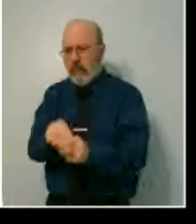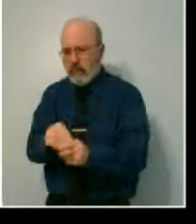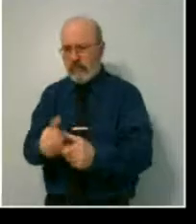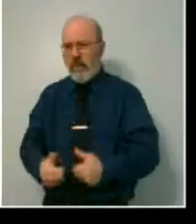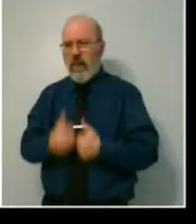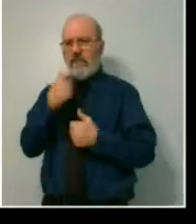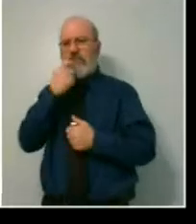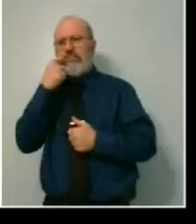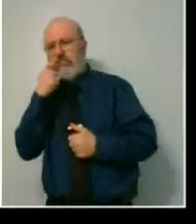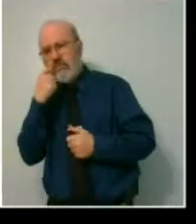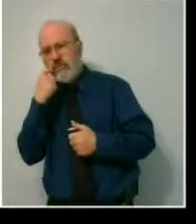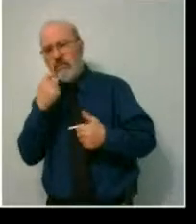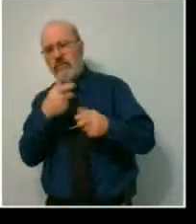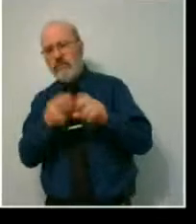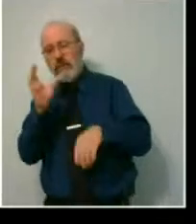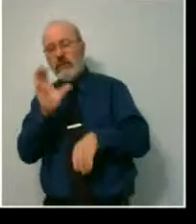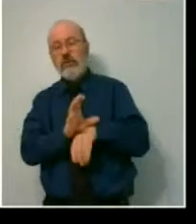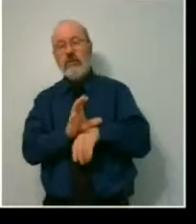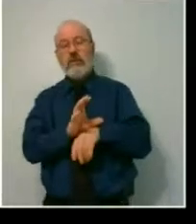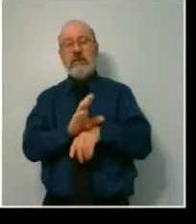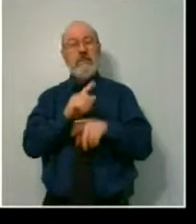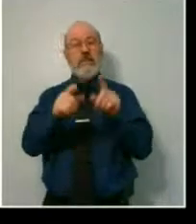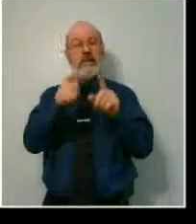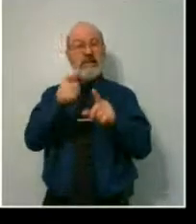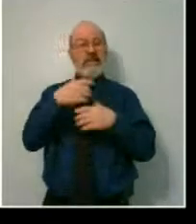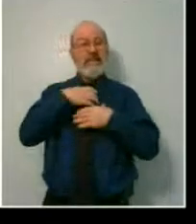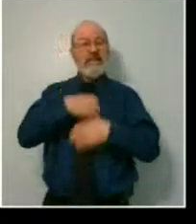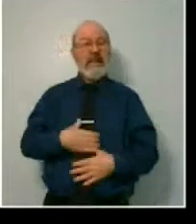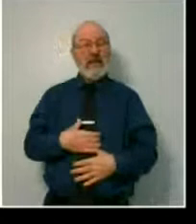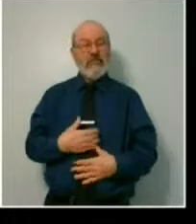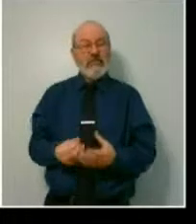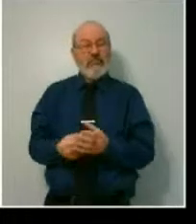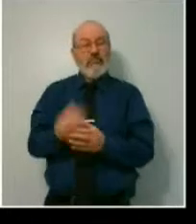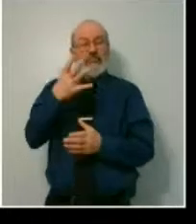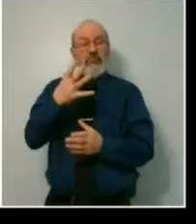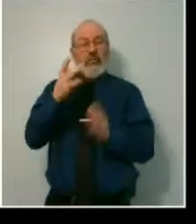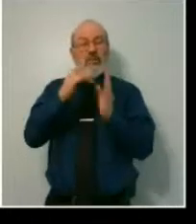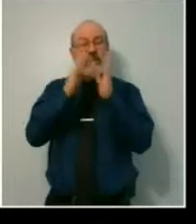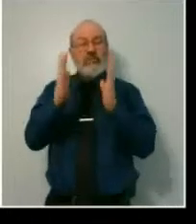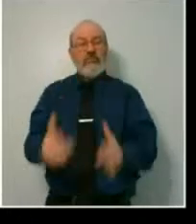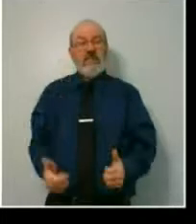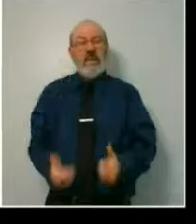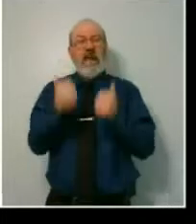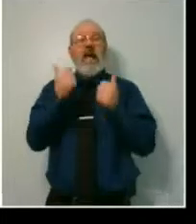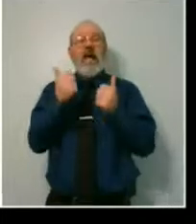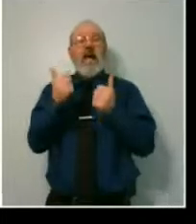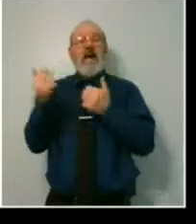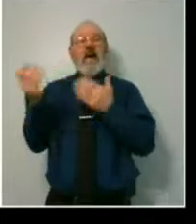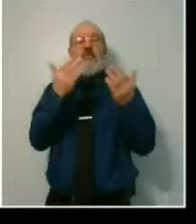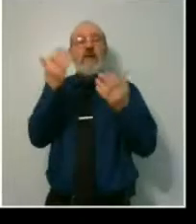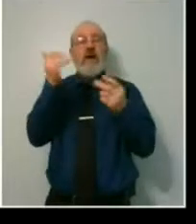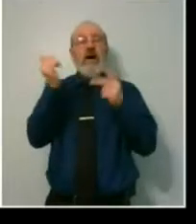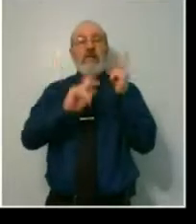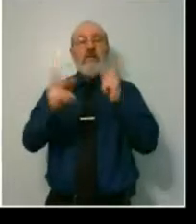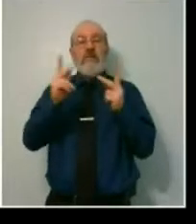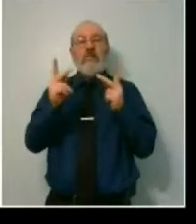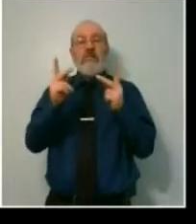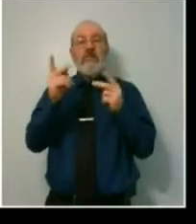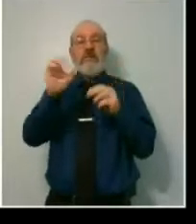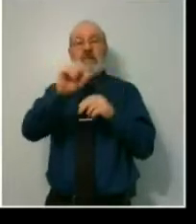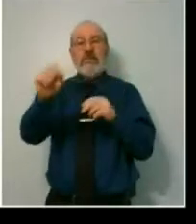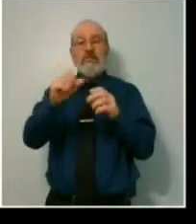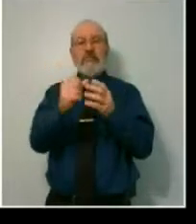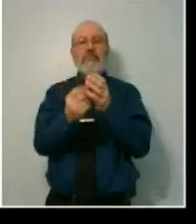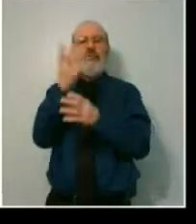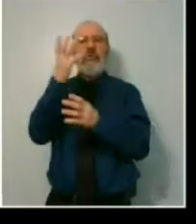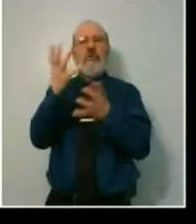the church. But instead, his desire to grow in his Christian life and bring others to Sunday school is growing. So we ordered a